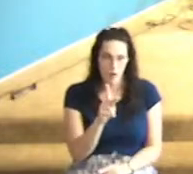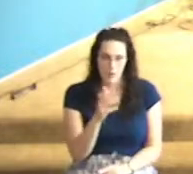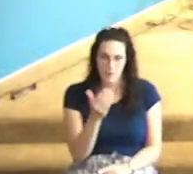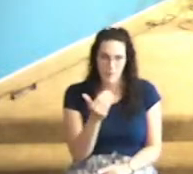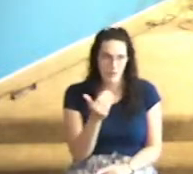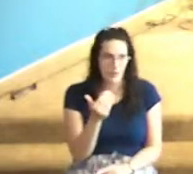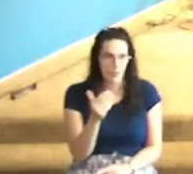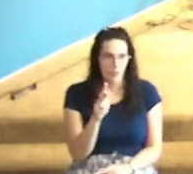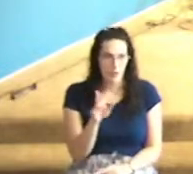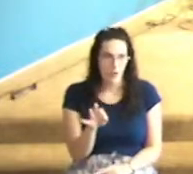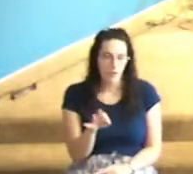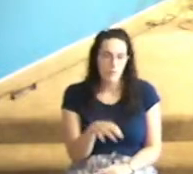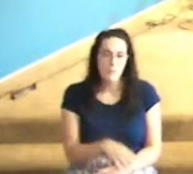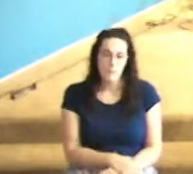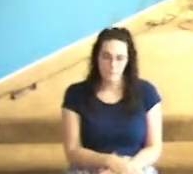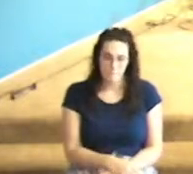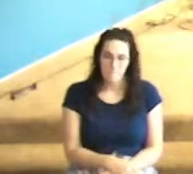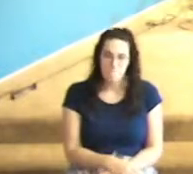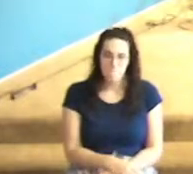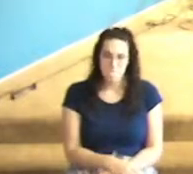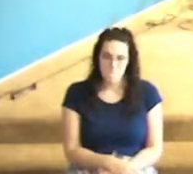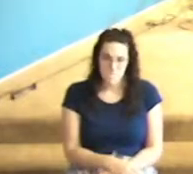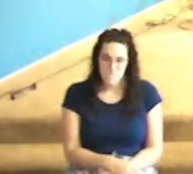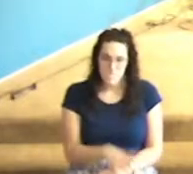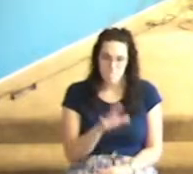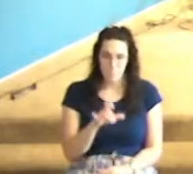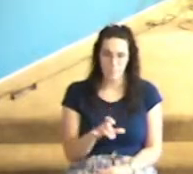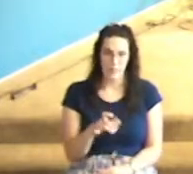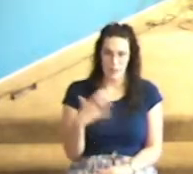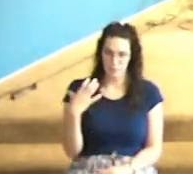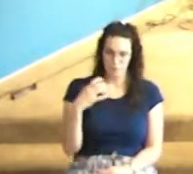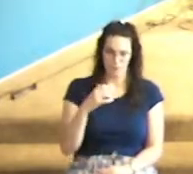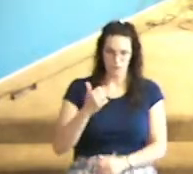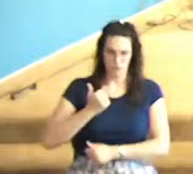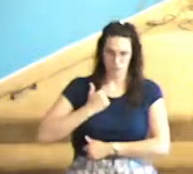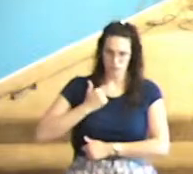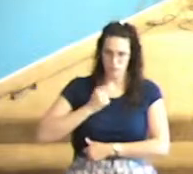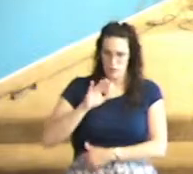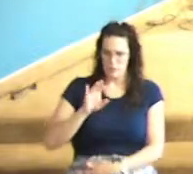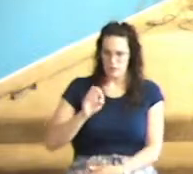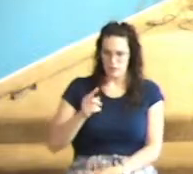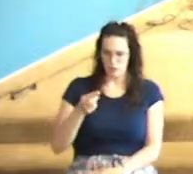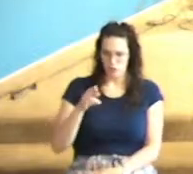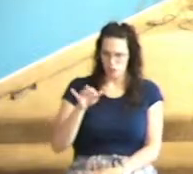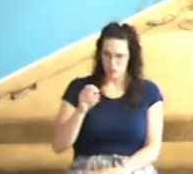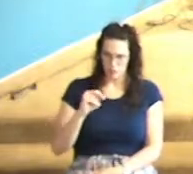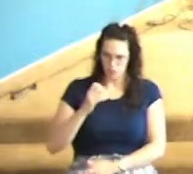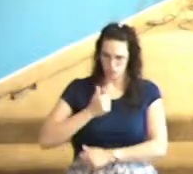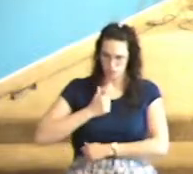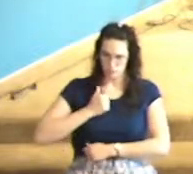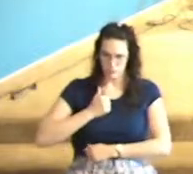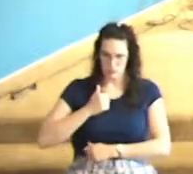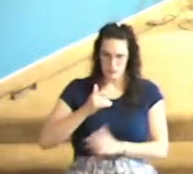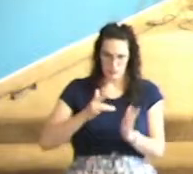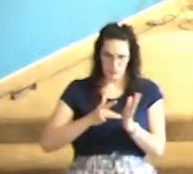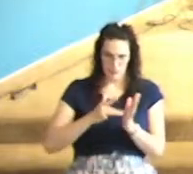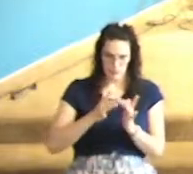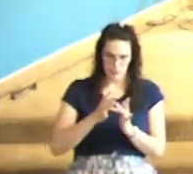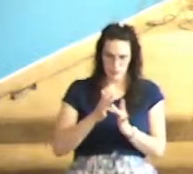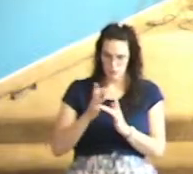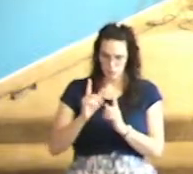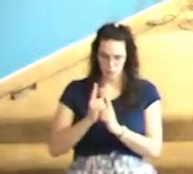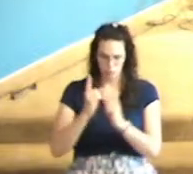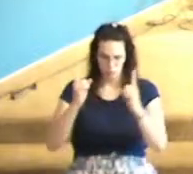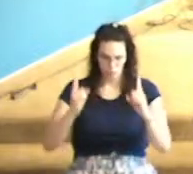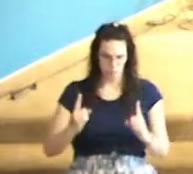communion meditation. So when the centurion who stood opposite him, being Jesus, saw that he cried